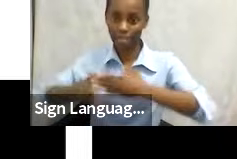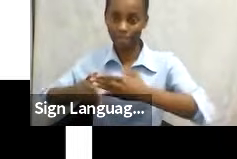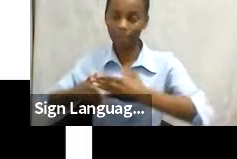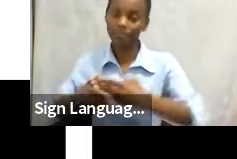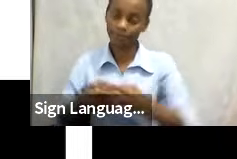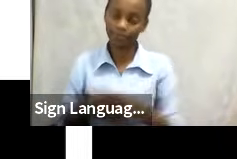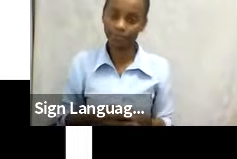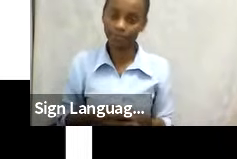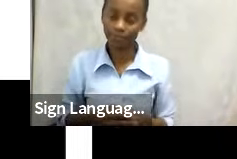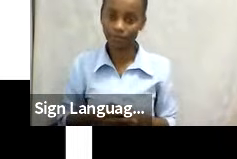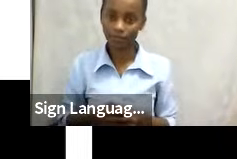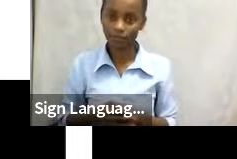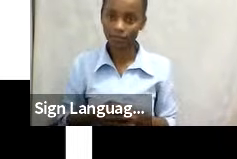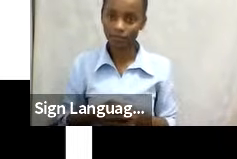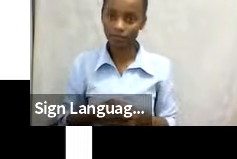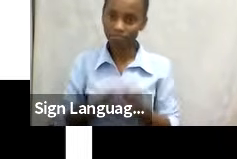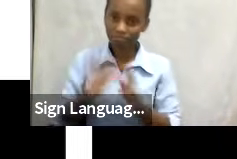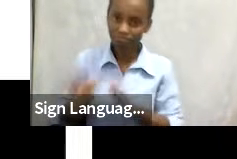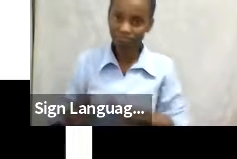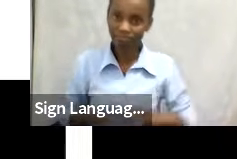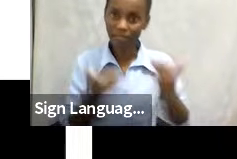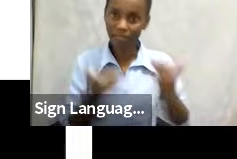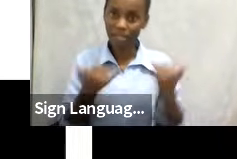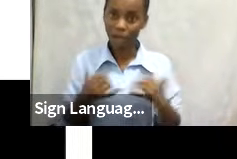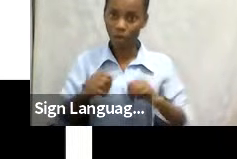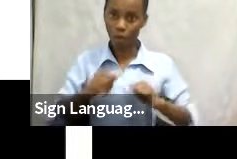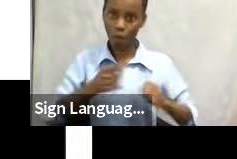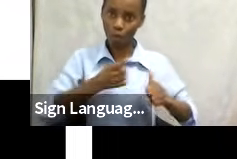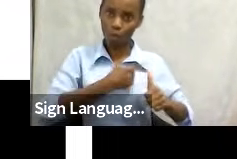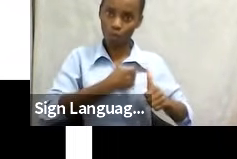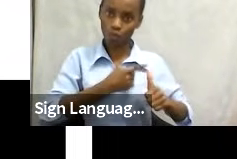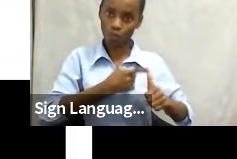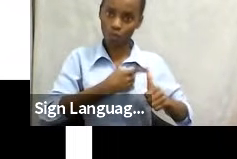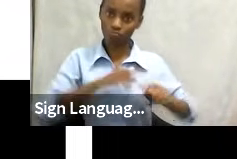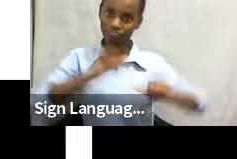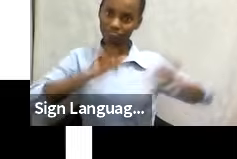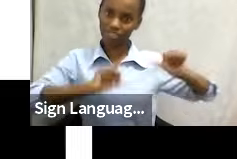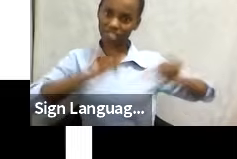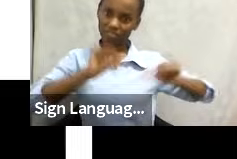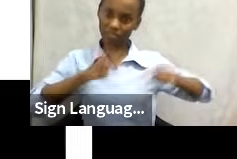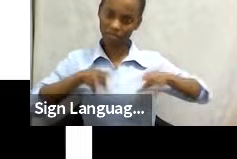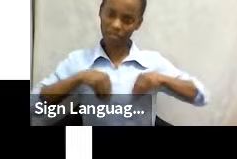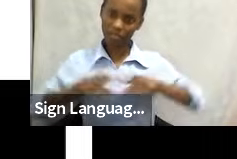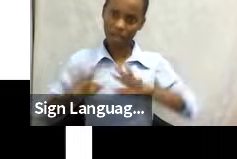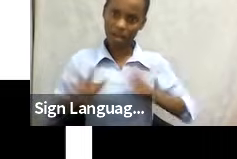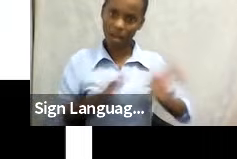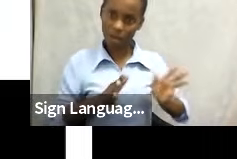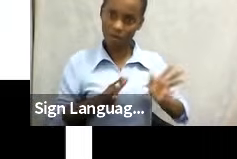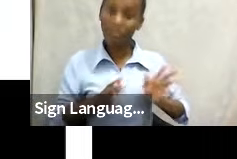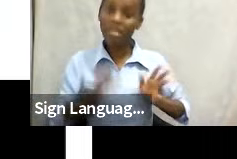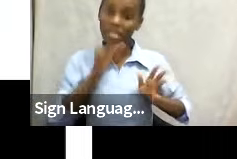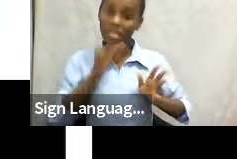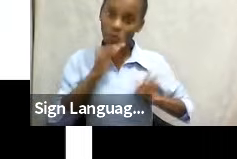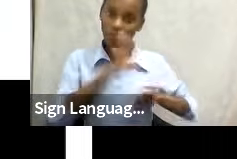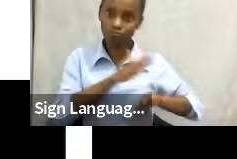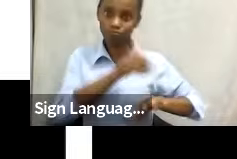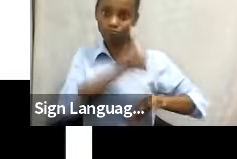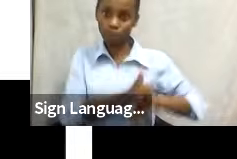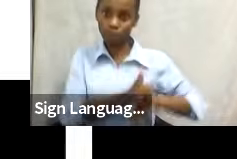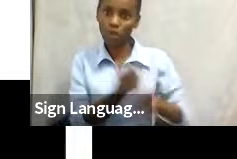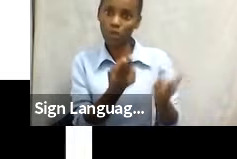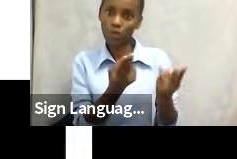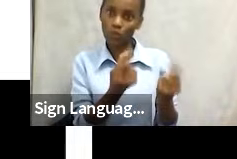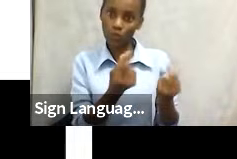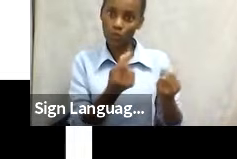be how to accept your auto assessment. This is a new process or an online enhancement we introduced in